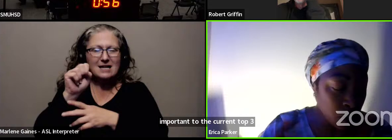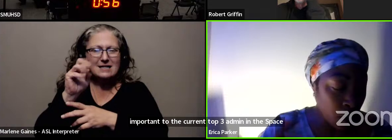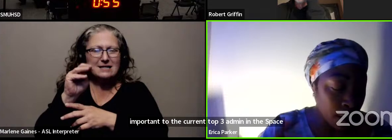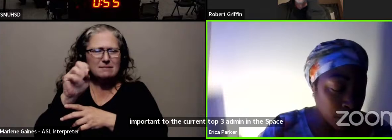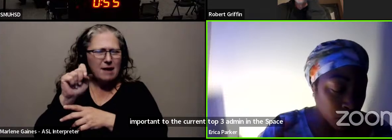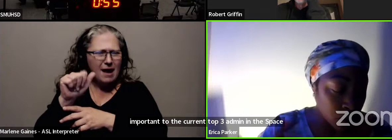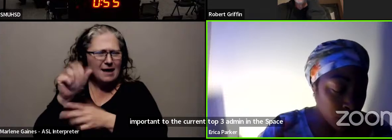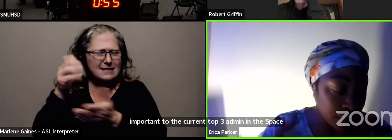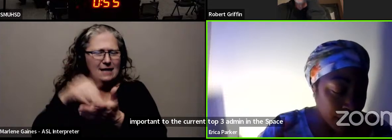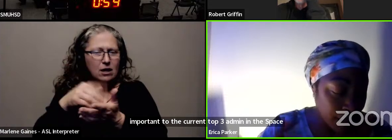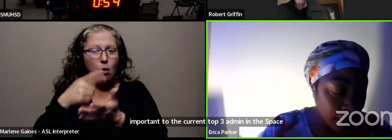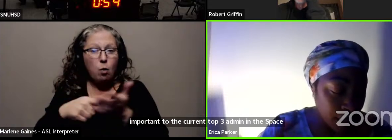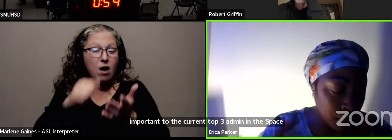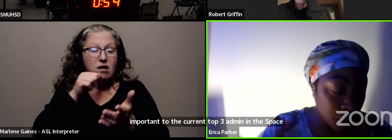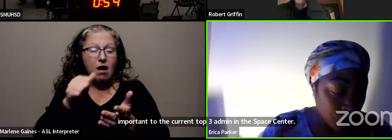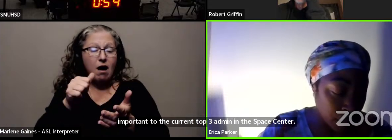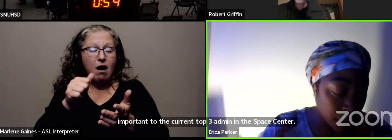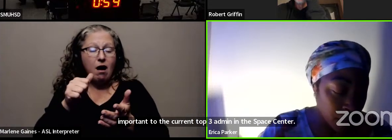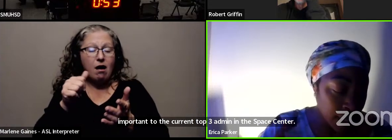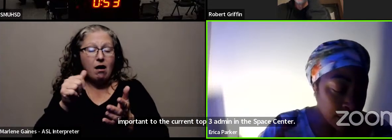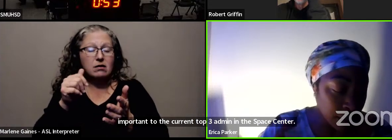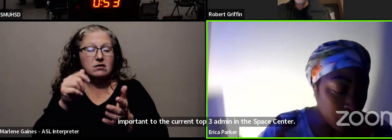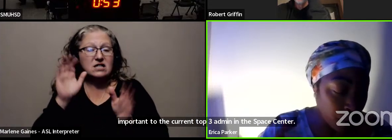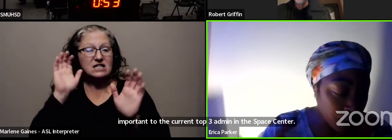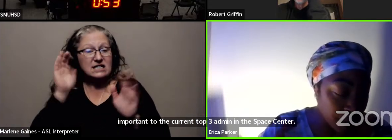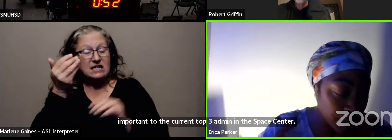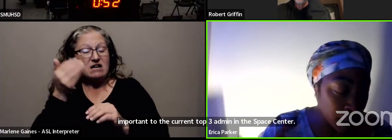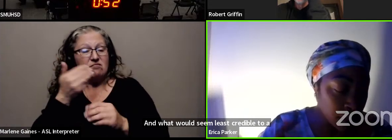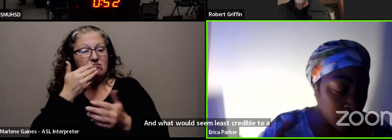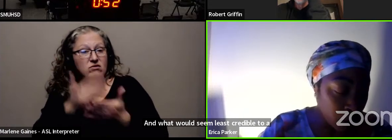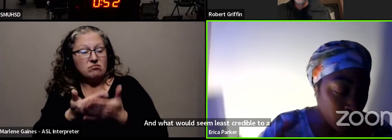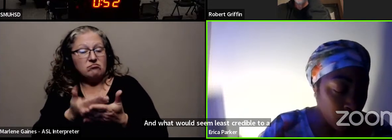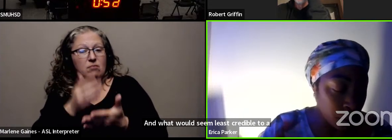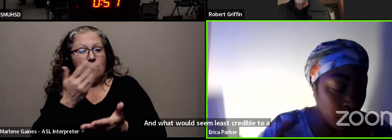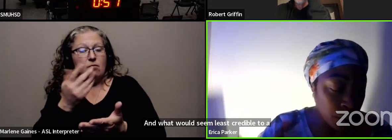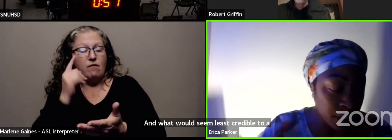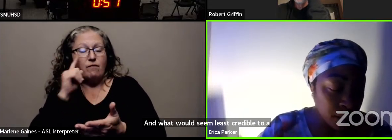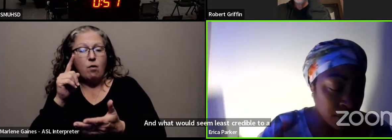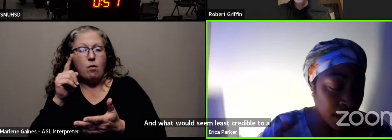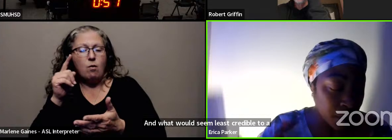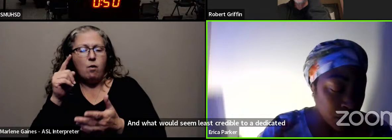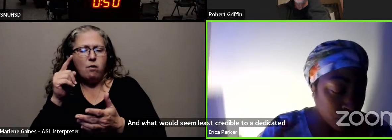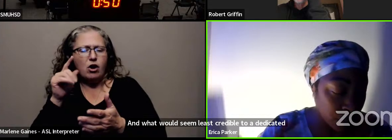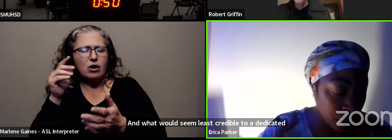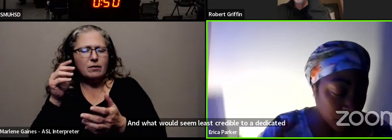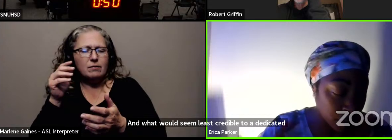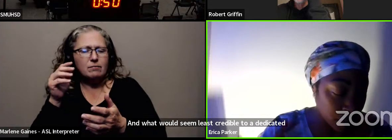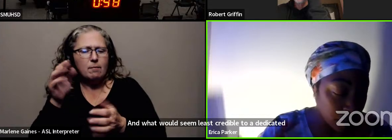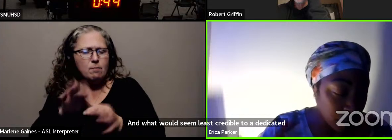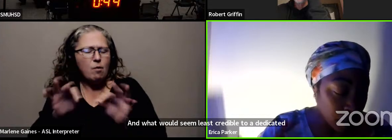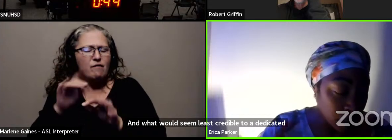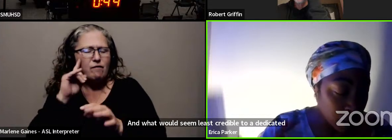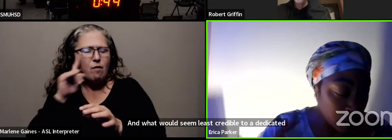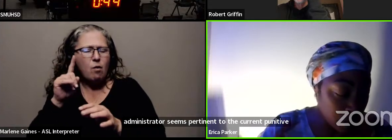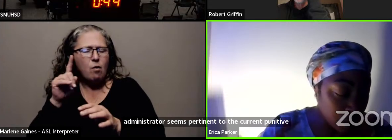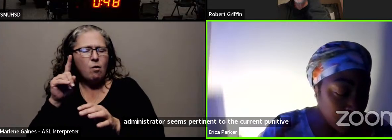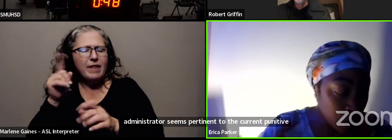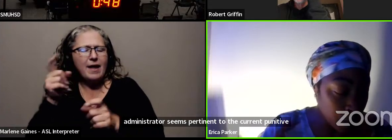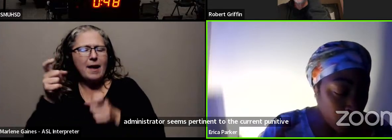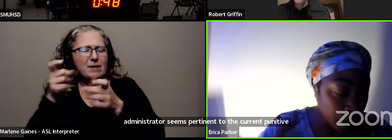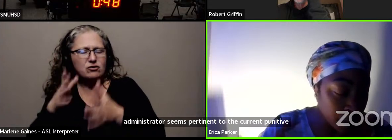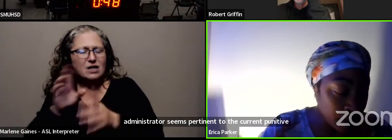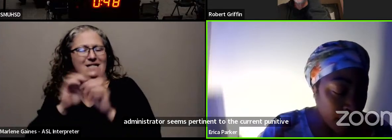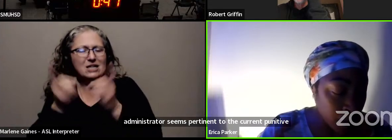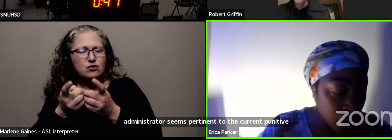seem least credible to a dedicated administrator seems pertinent to the current punitive administration. The district